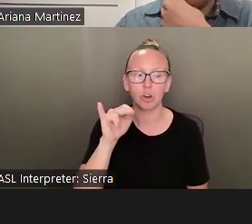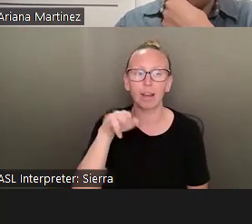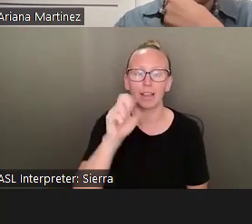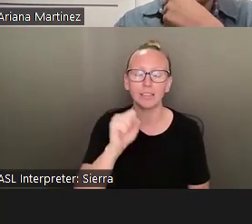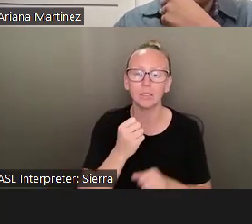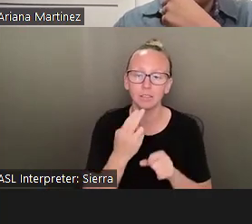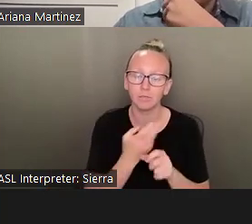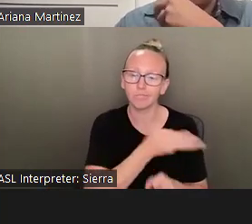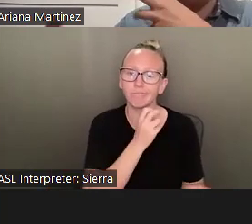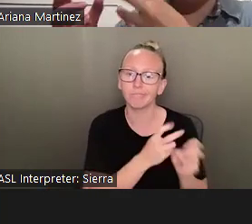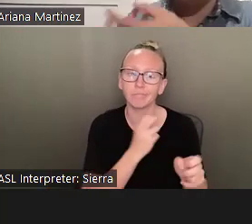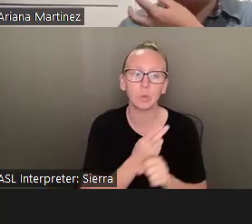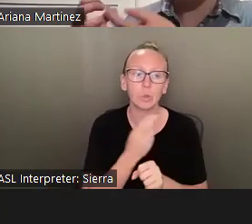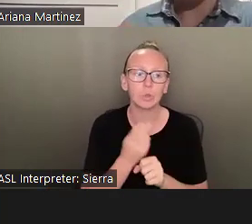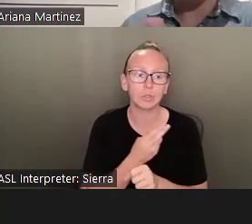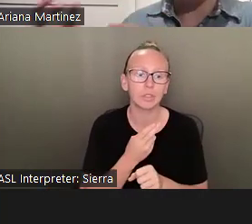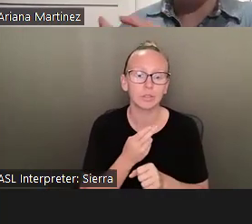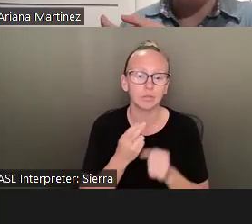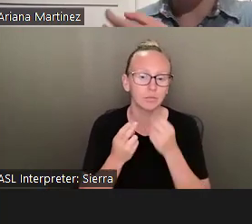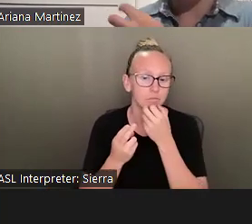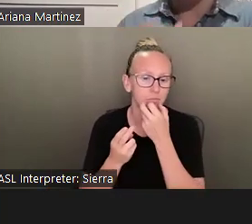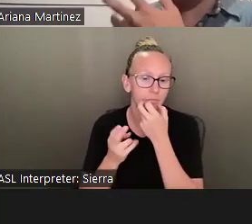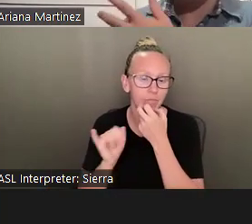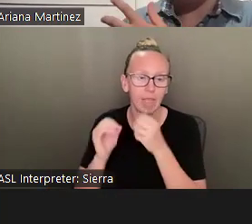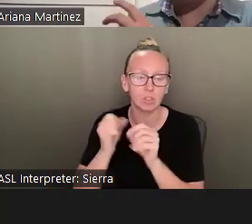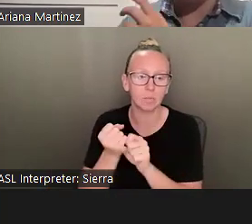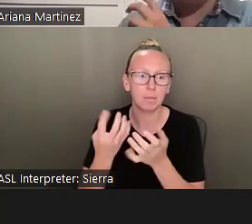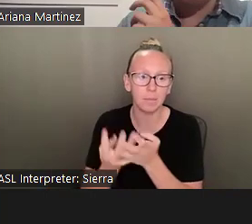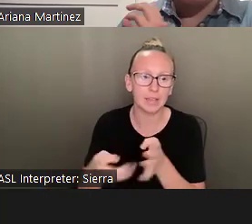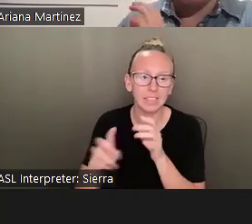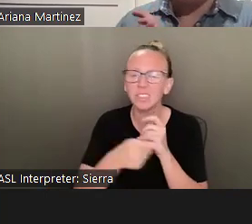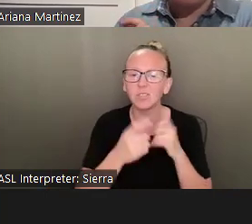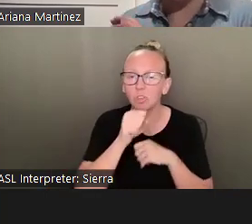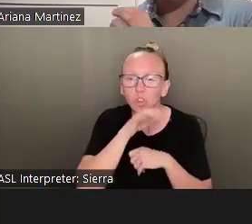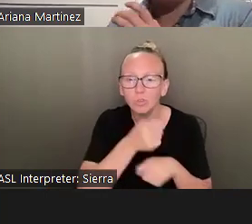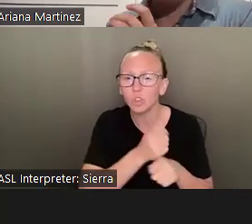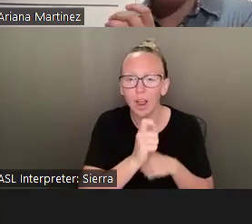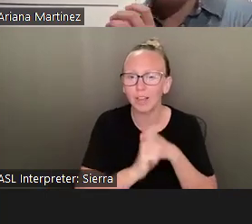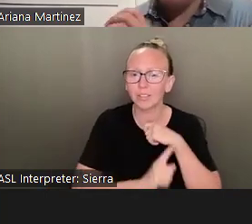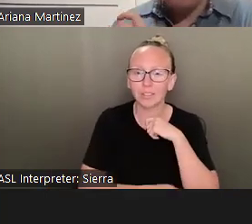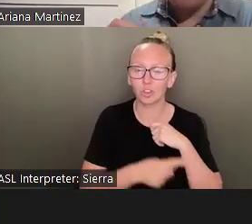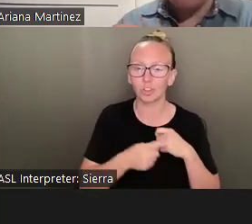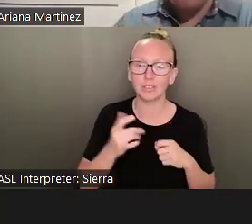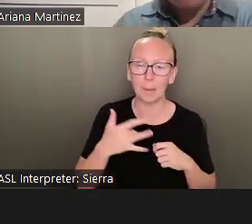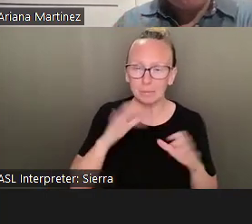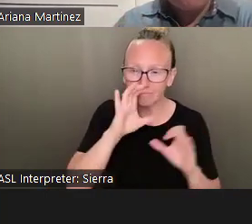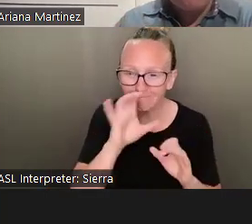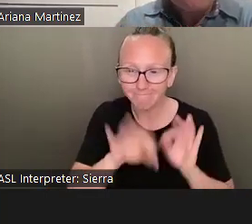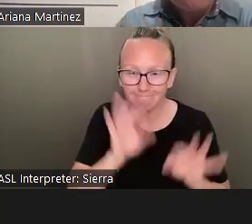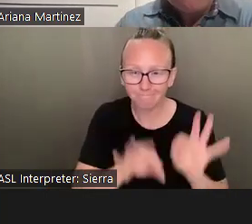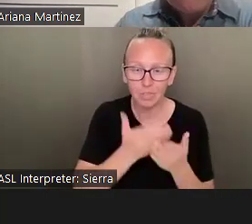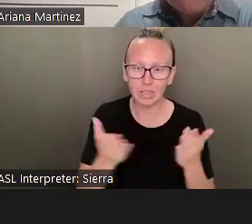basket forms. Again, this dismantling and reweaving of material, a kind of scavenger's mission through the world.